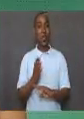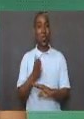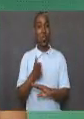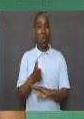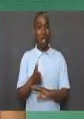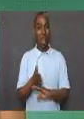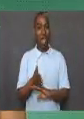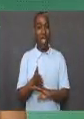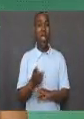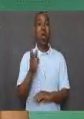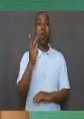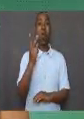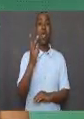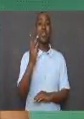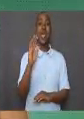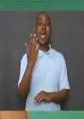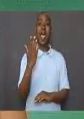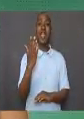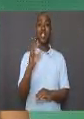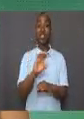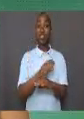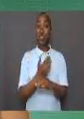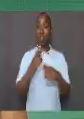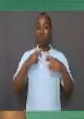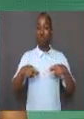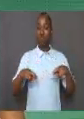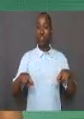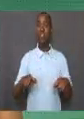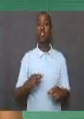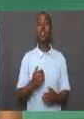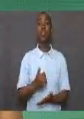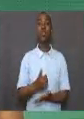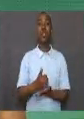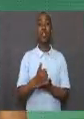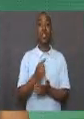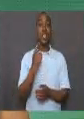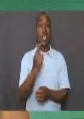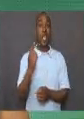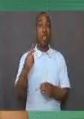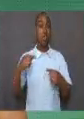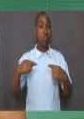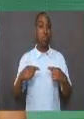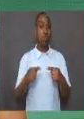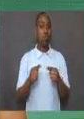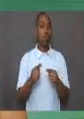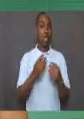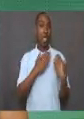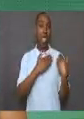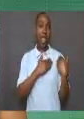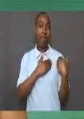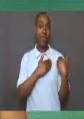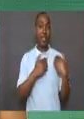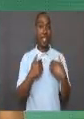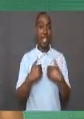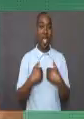a type of cell to research. Each group will be responsible